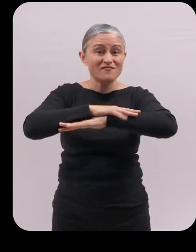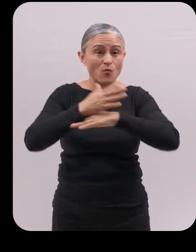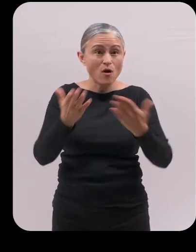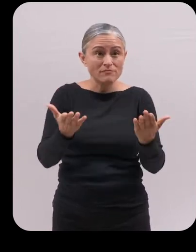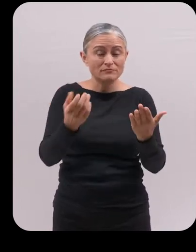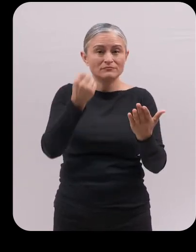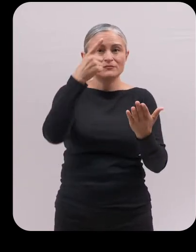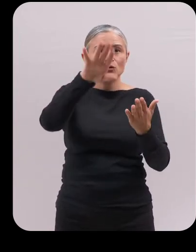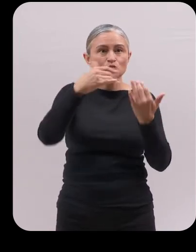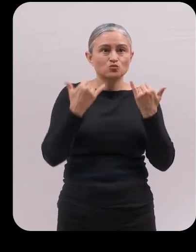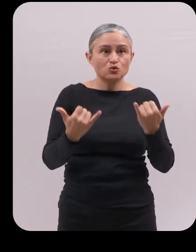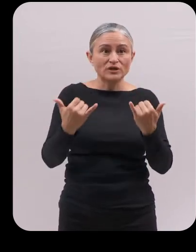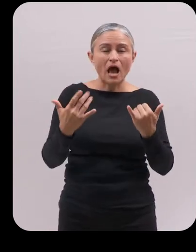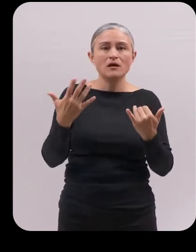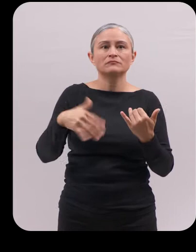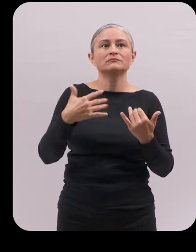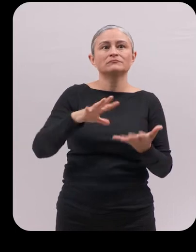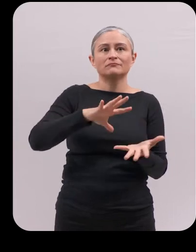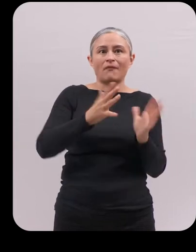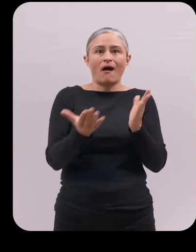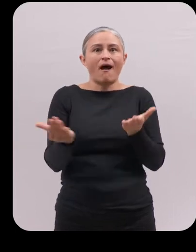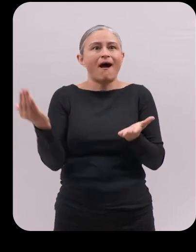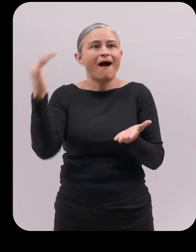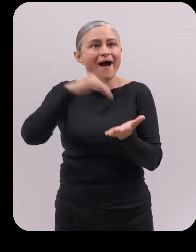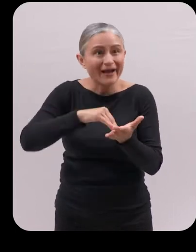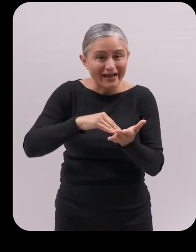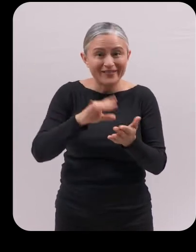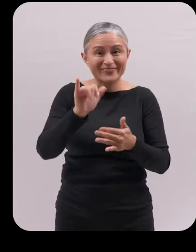today, we're evolving Firebase again.